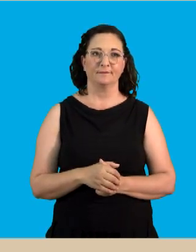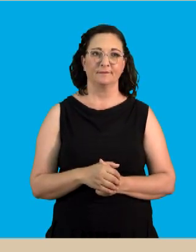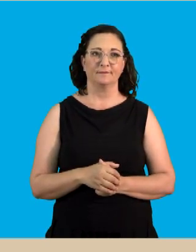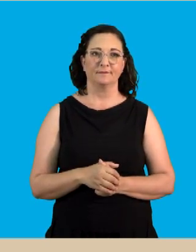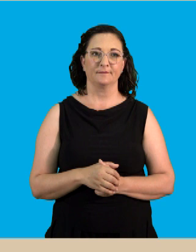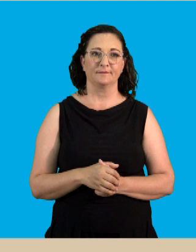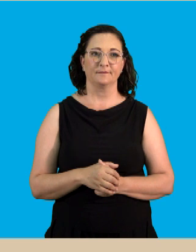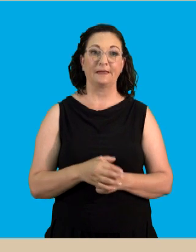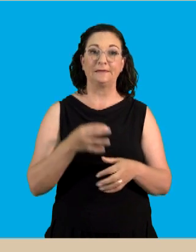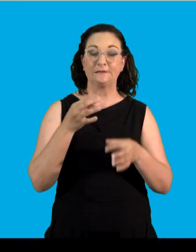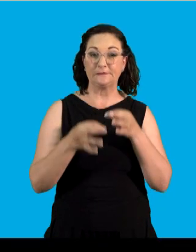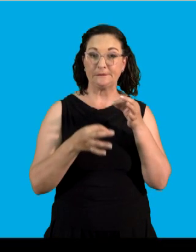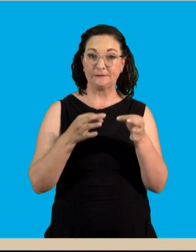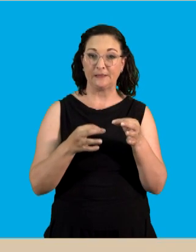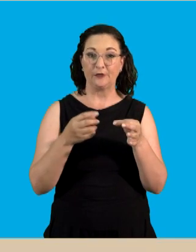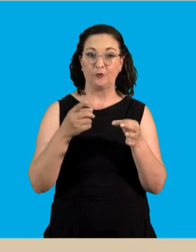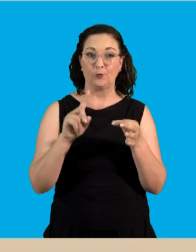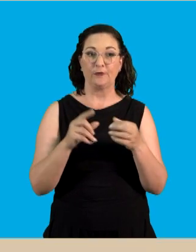us, explain